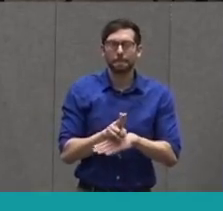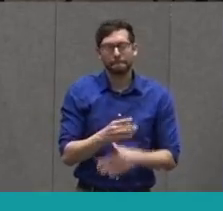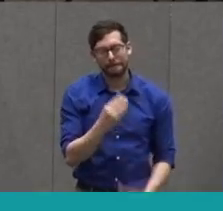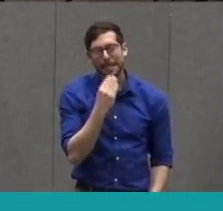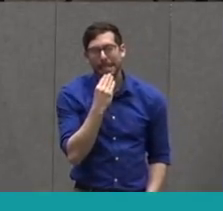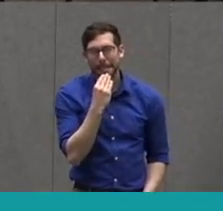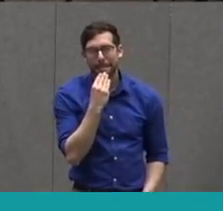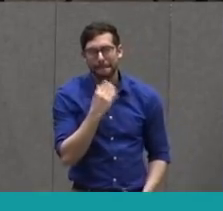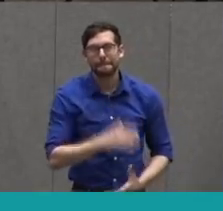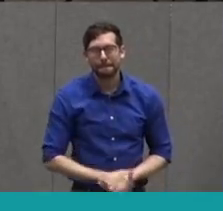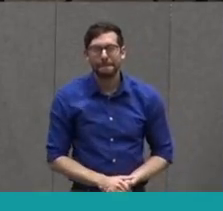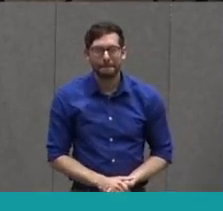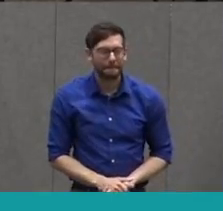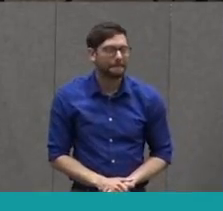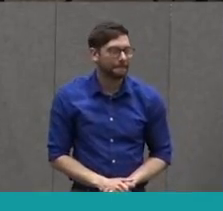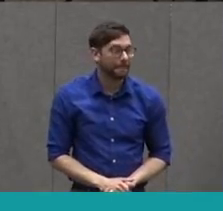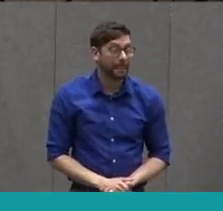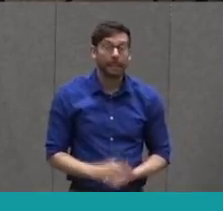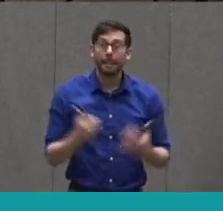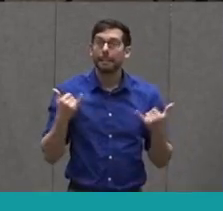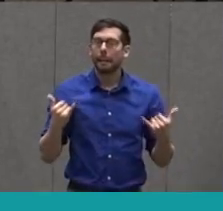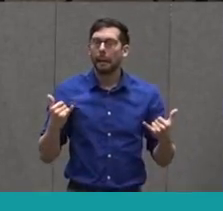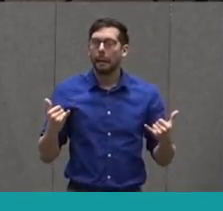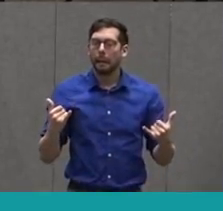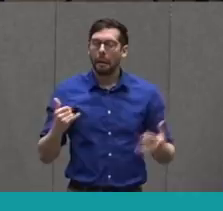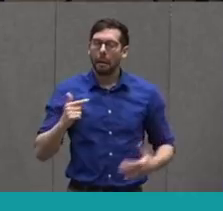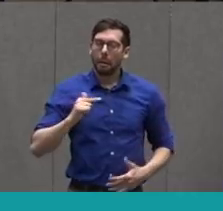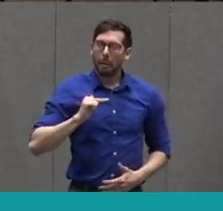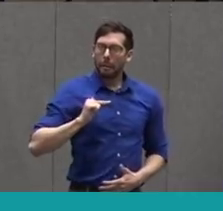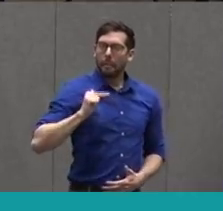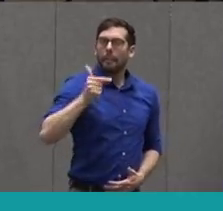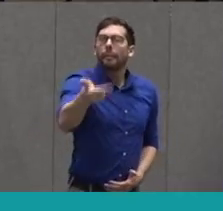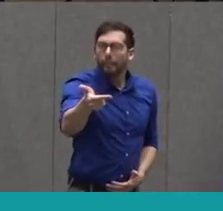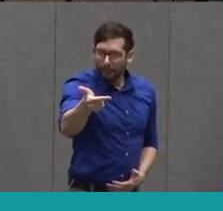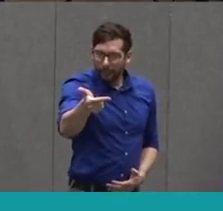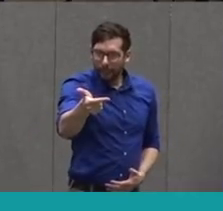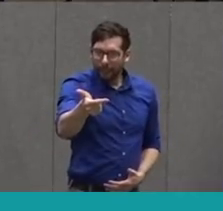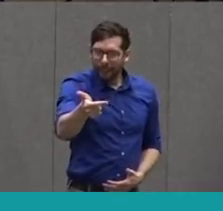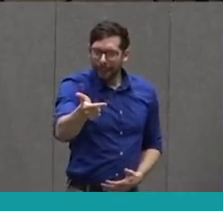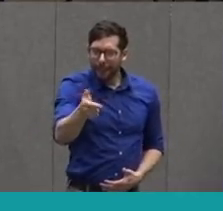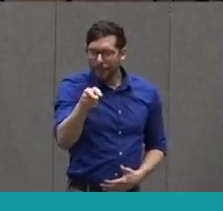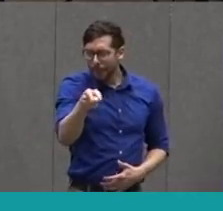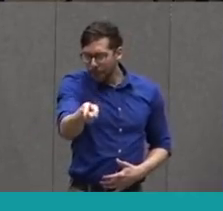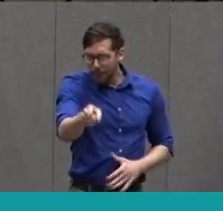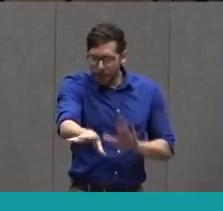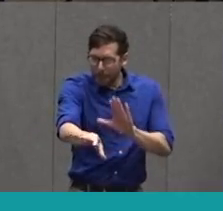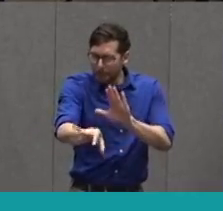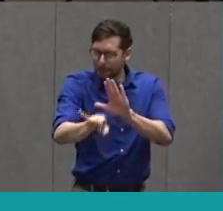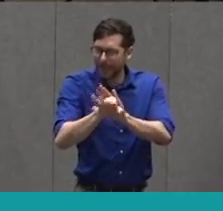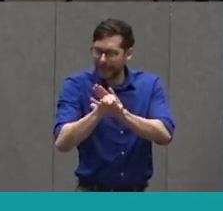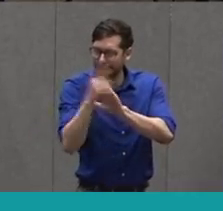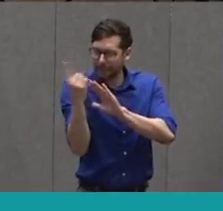So now it's your turn. Why don't you draw something around you and name its